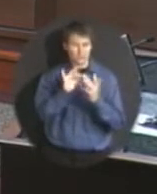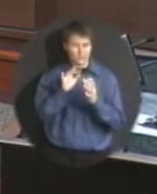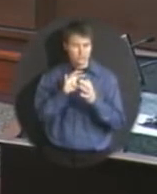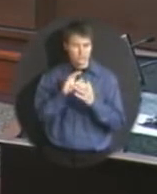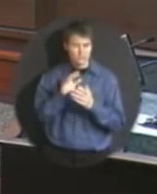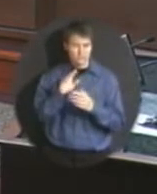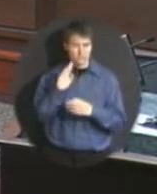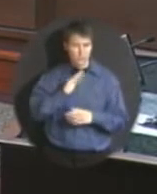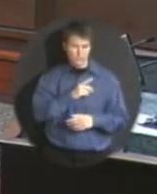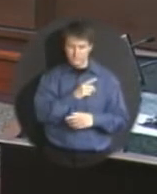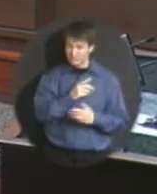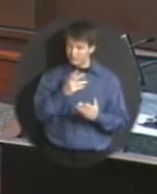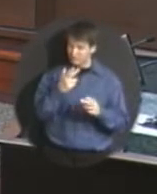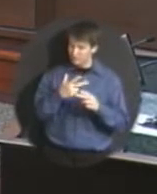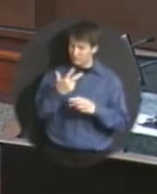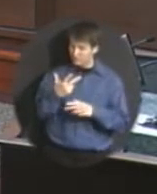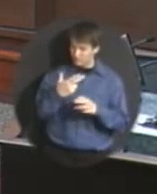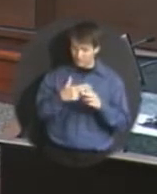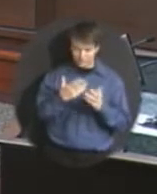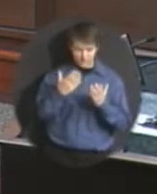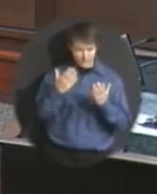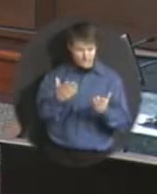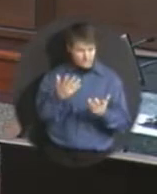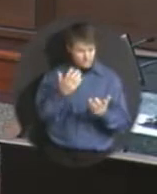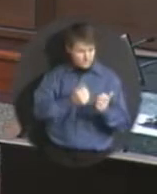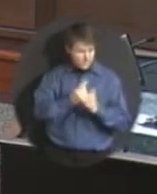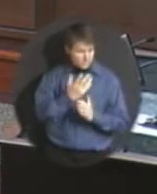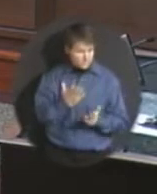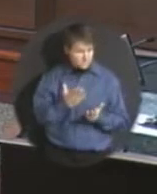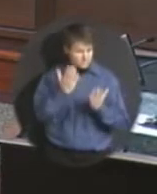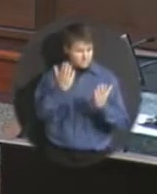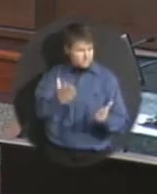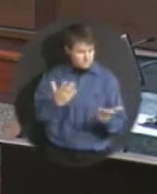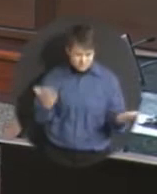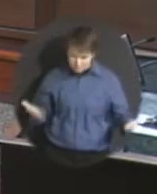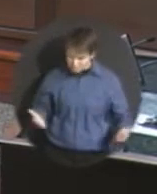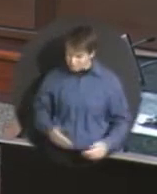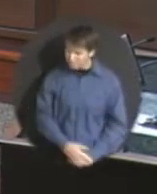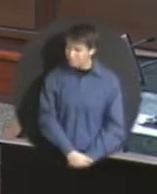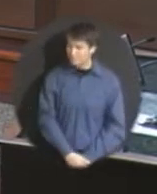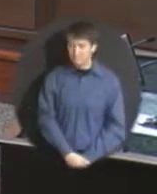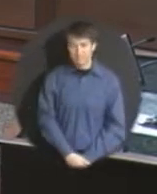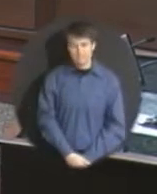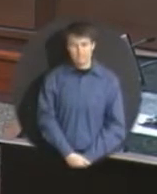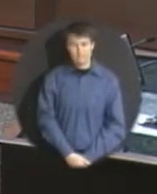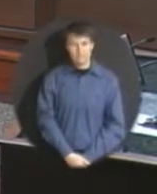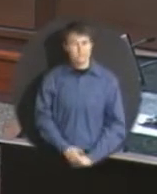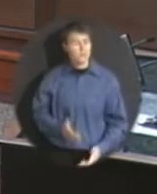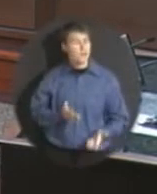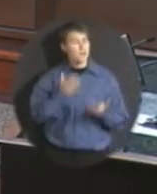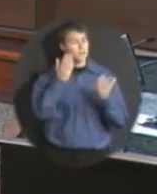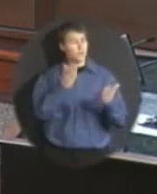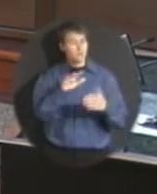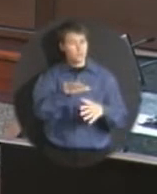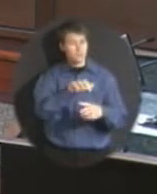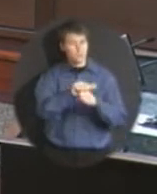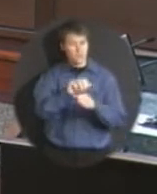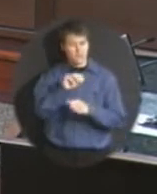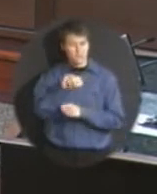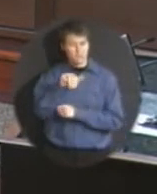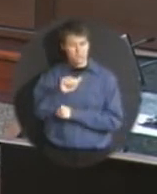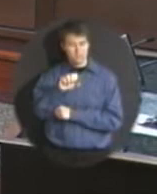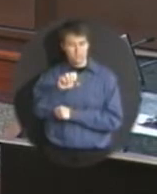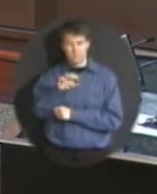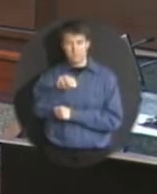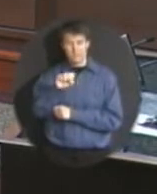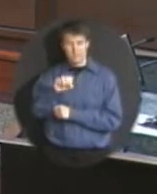With those 3 names in mind, would anyone care to make a motion? I would move to appoint Ms. Felter to serve